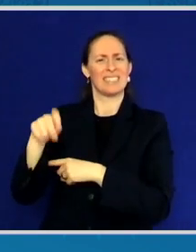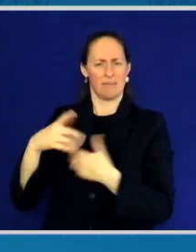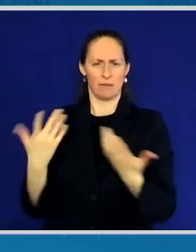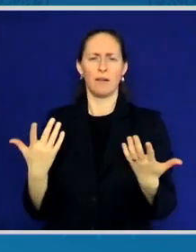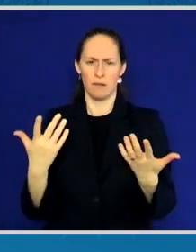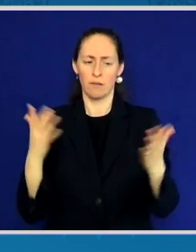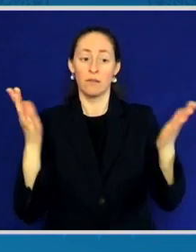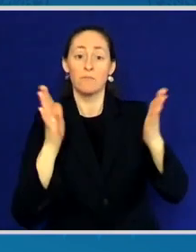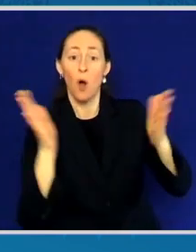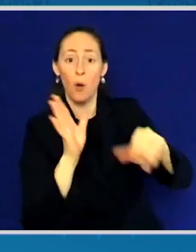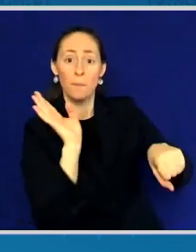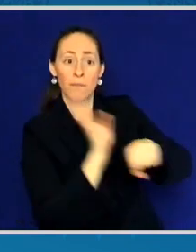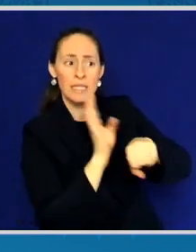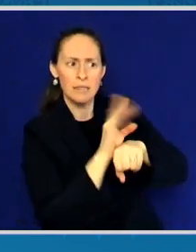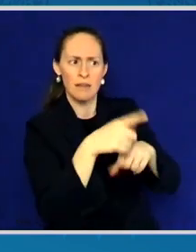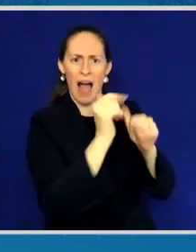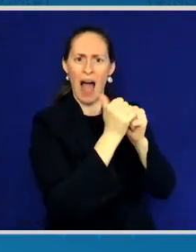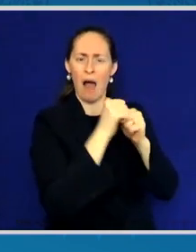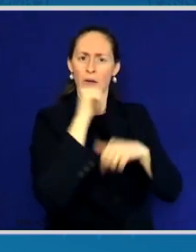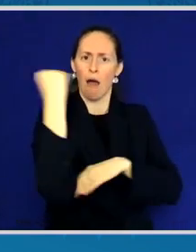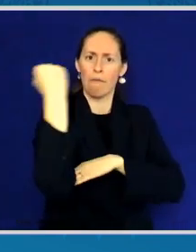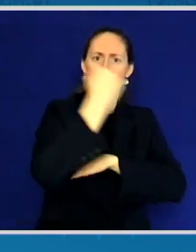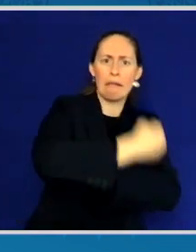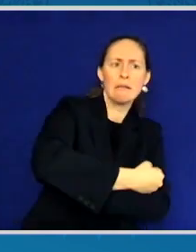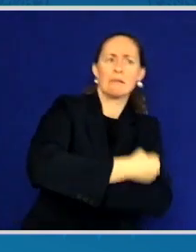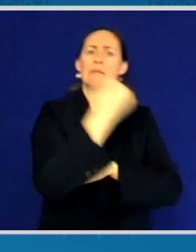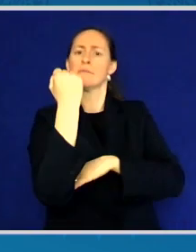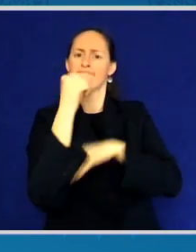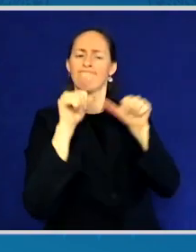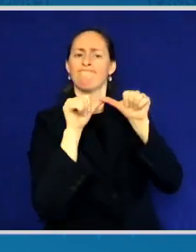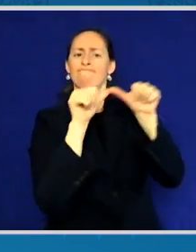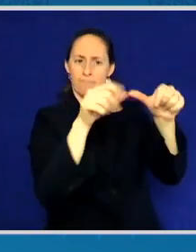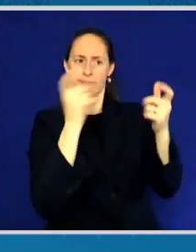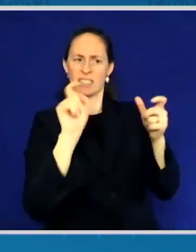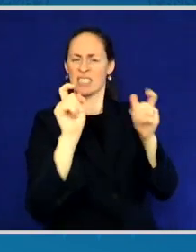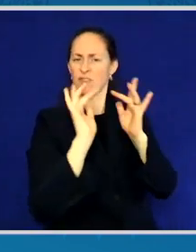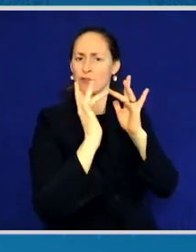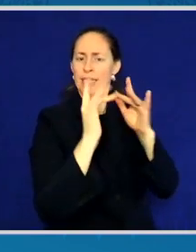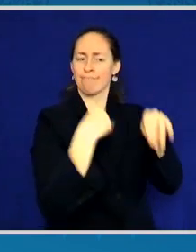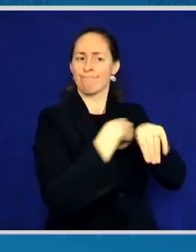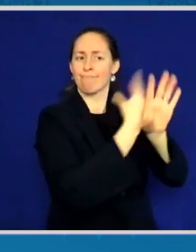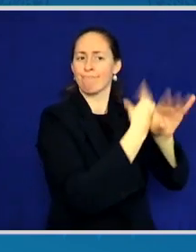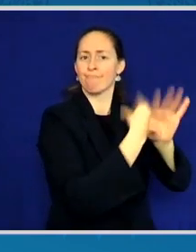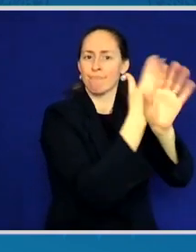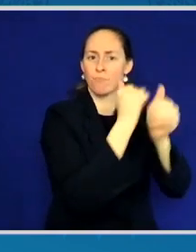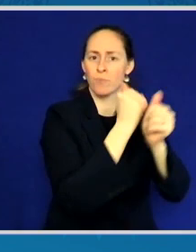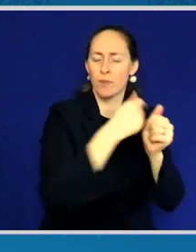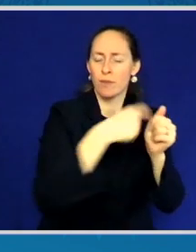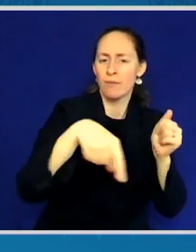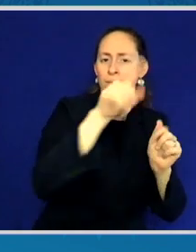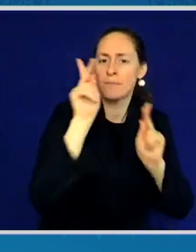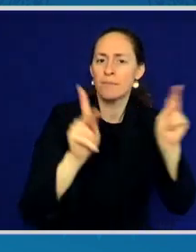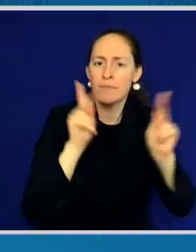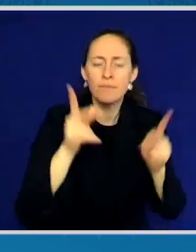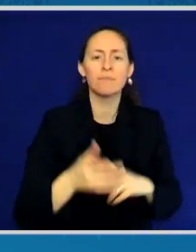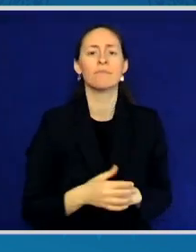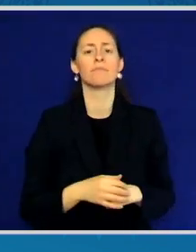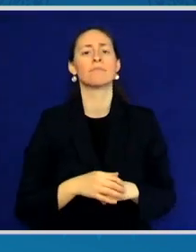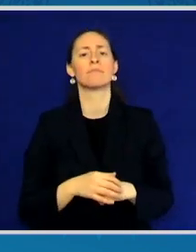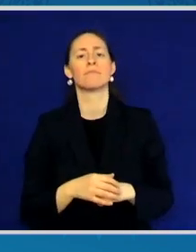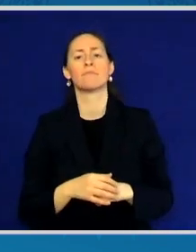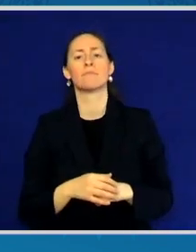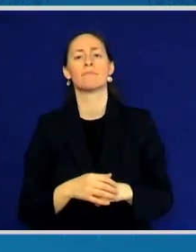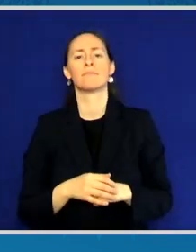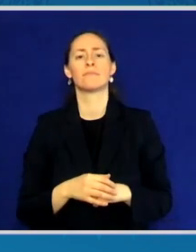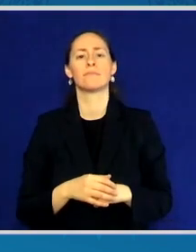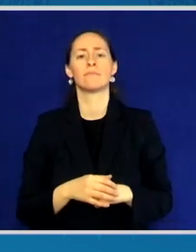survive, much less thrive. They need access to high-speed internet to be able to move their product, to advertise their product, and to engage with their